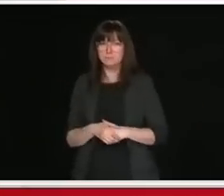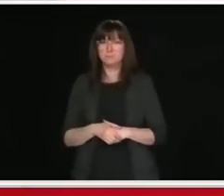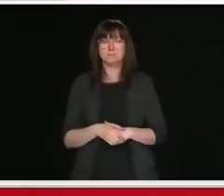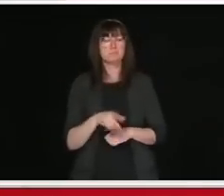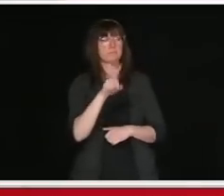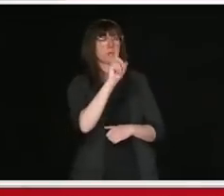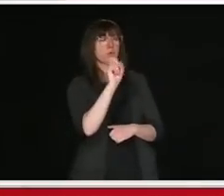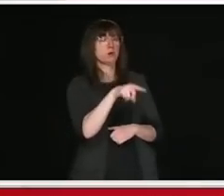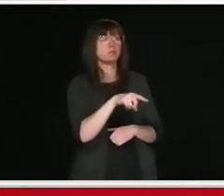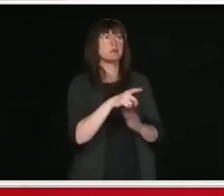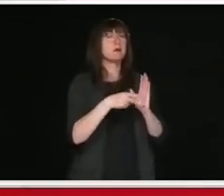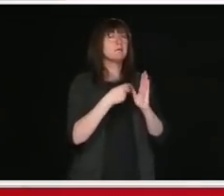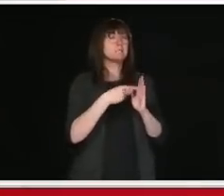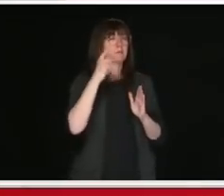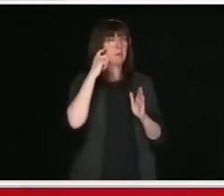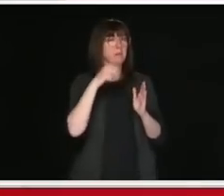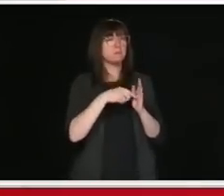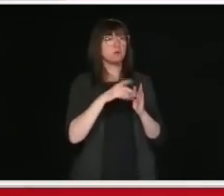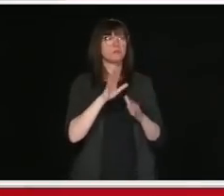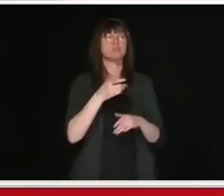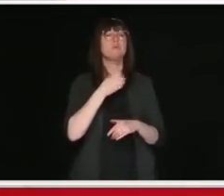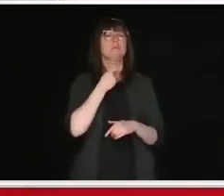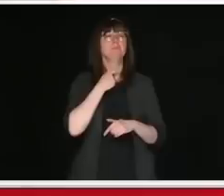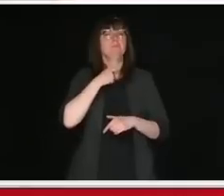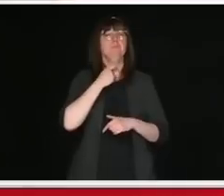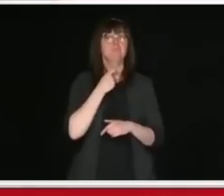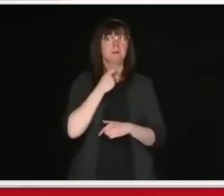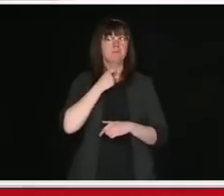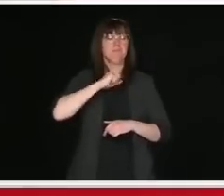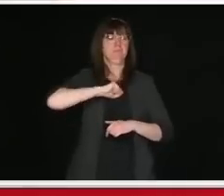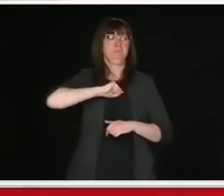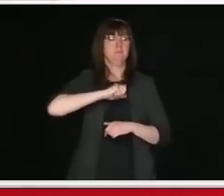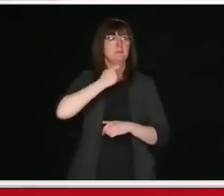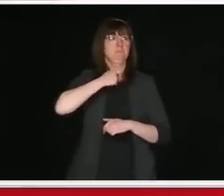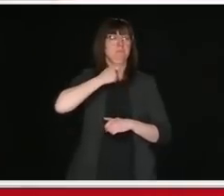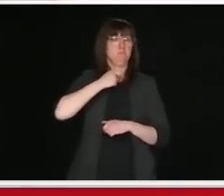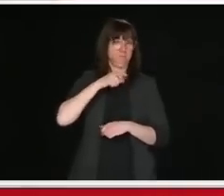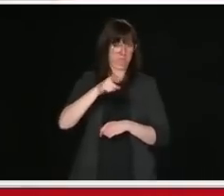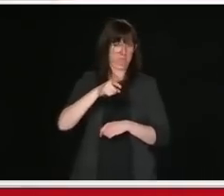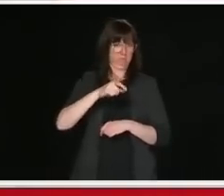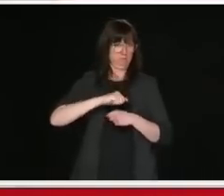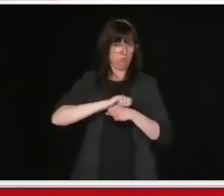health? Any symptoms that are coming up? No, my health is really good.